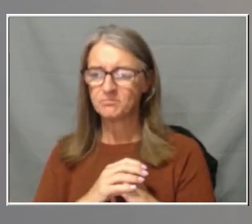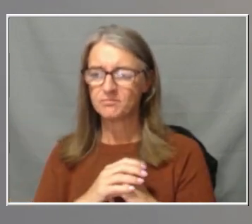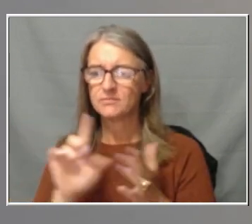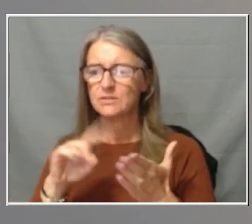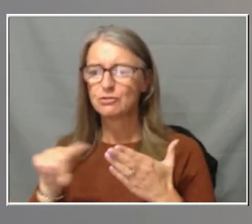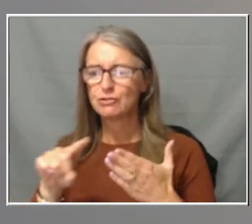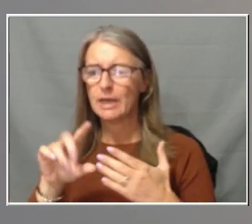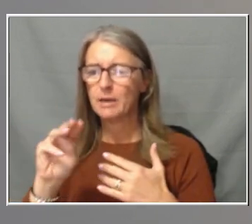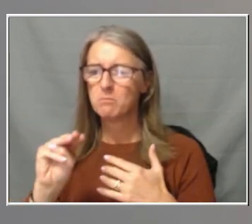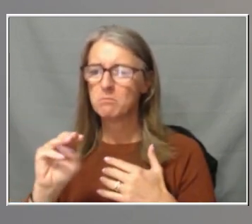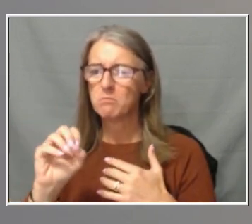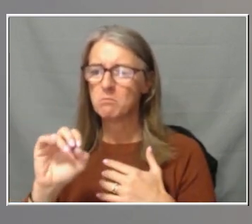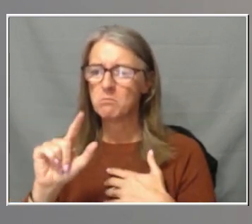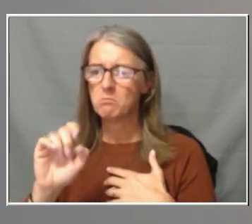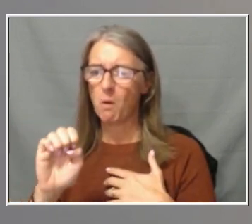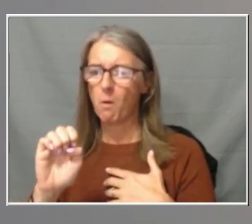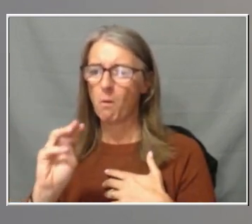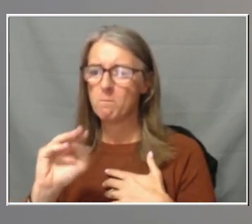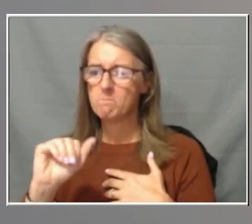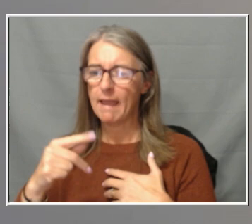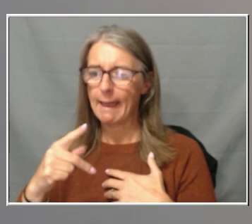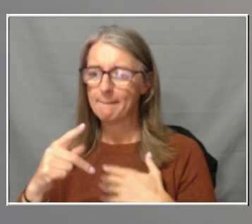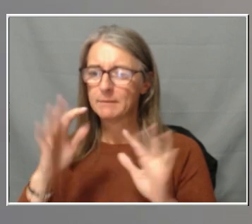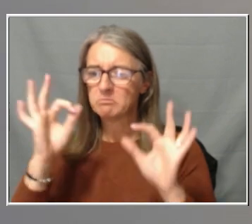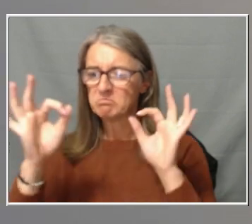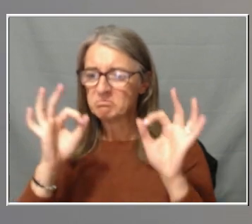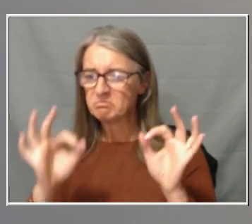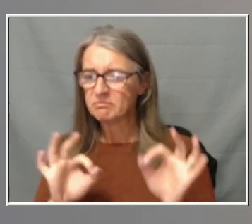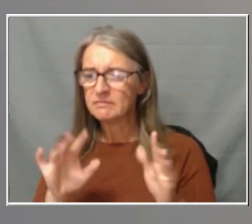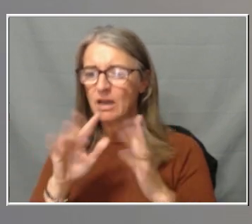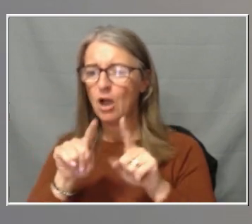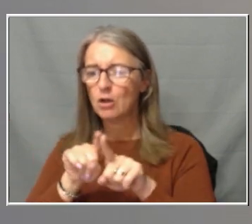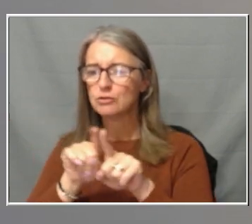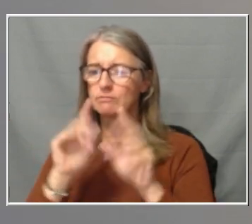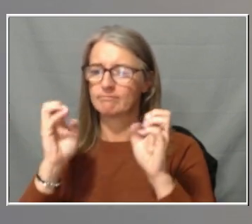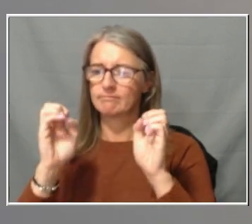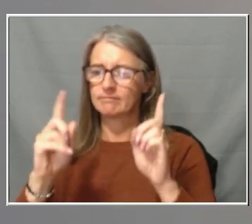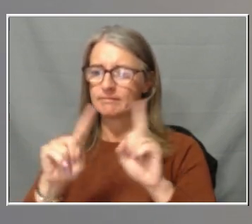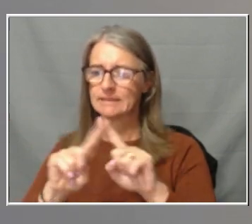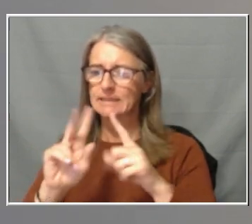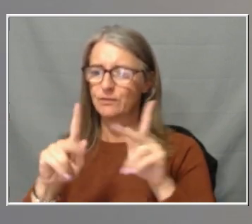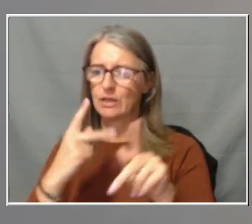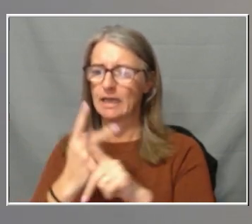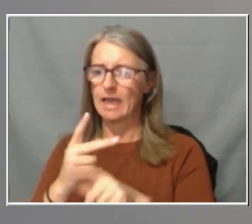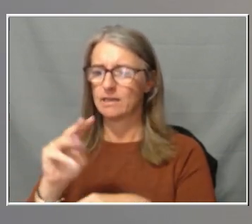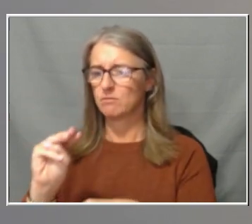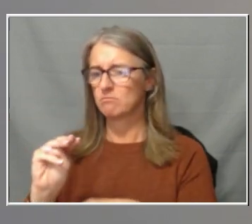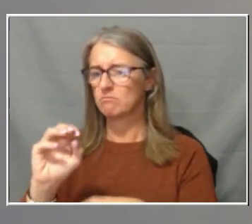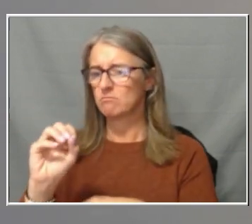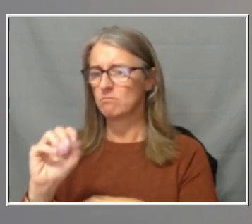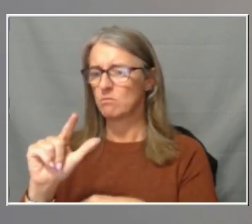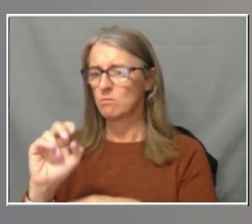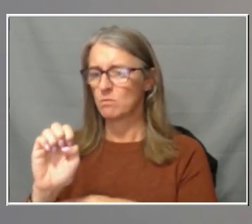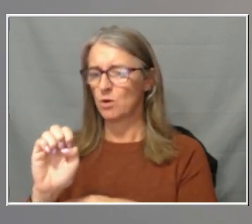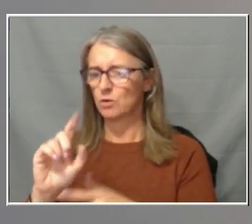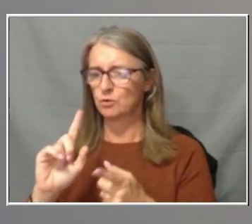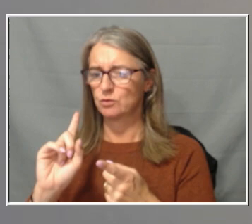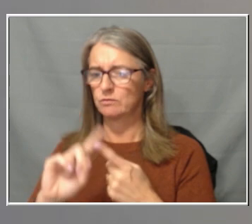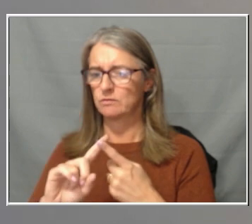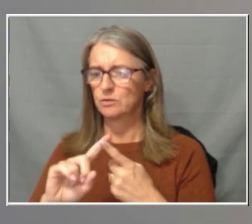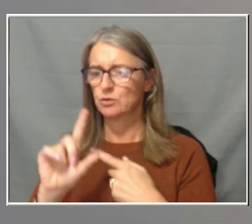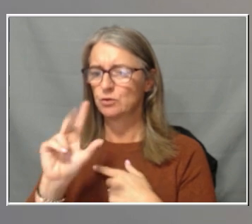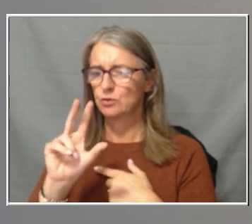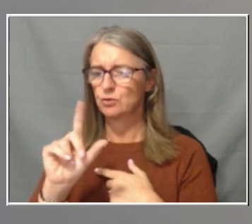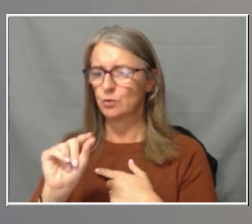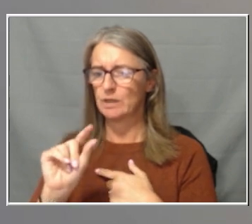check your moles. They do mole maps, and they also educate you on different types of moles. So in